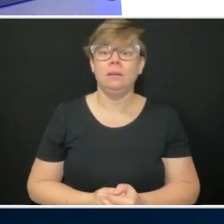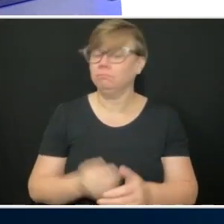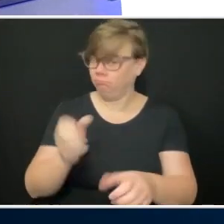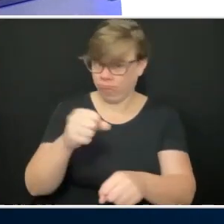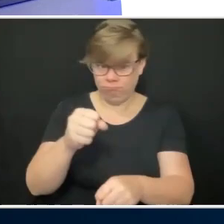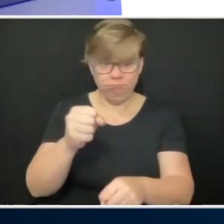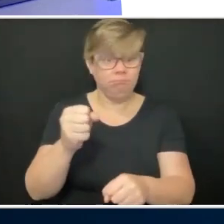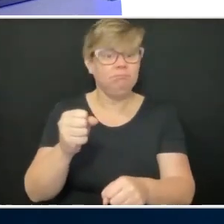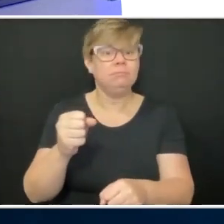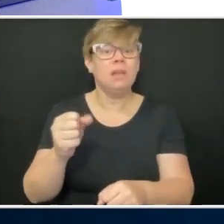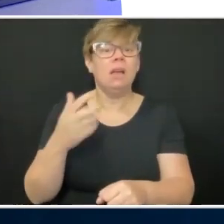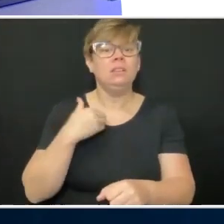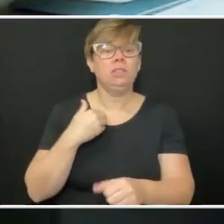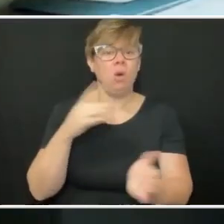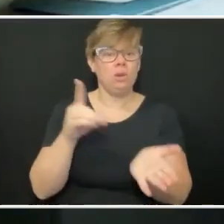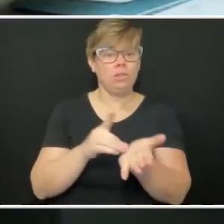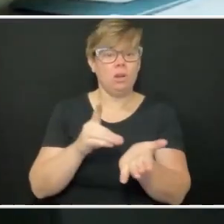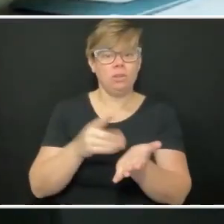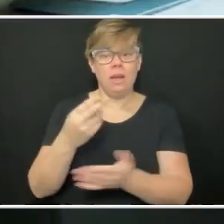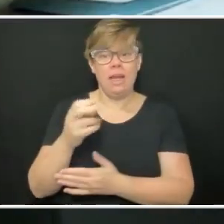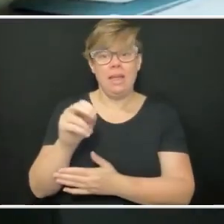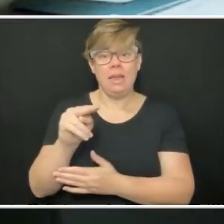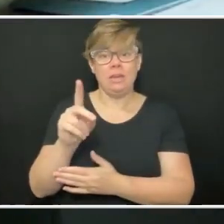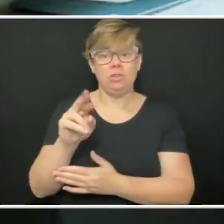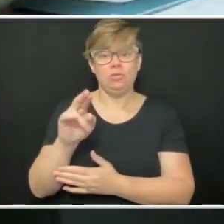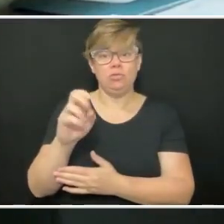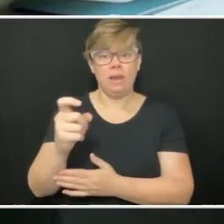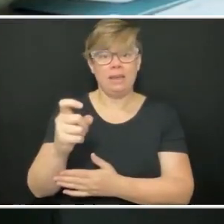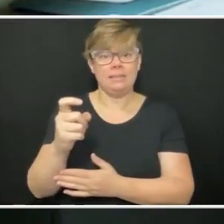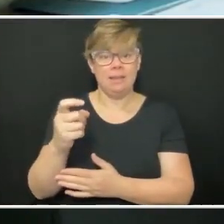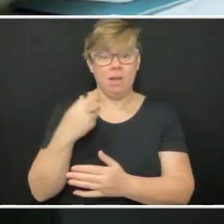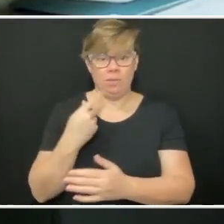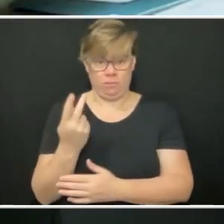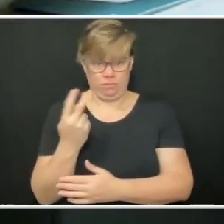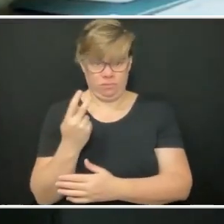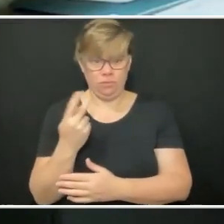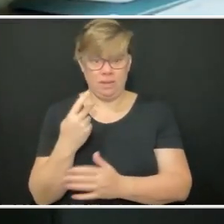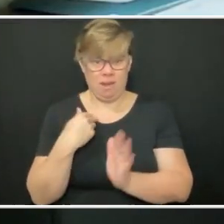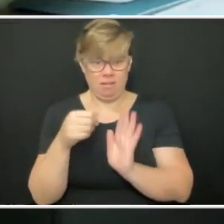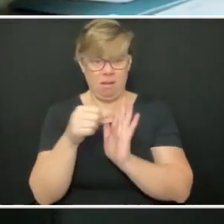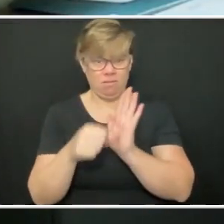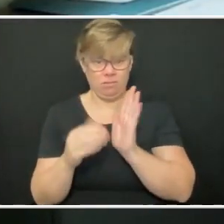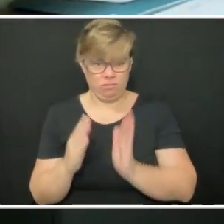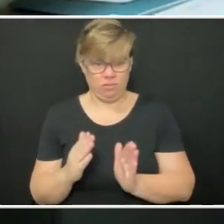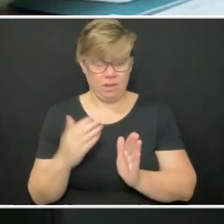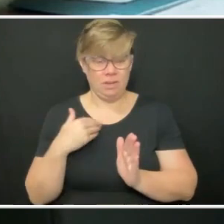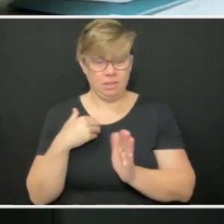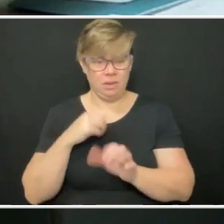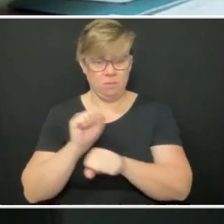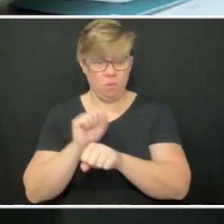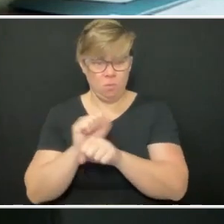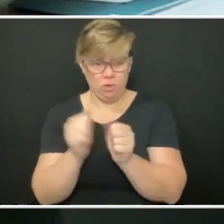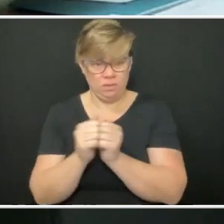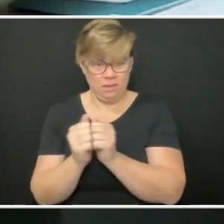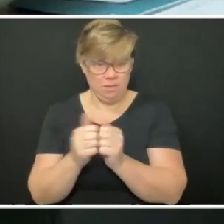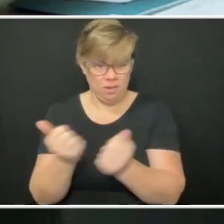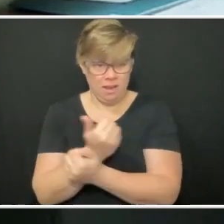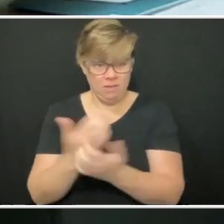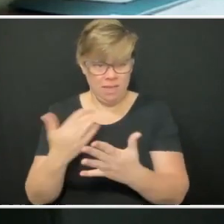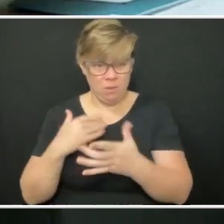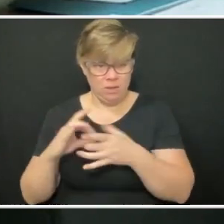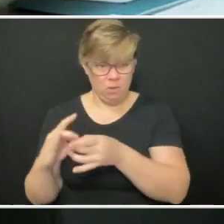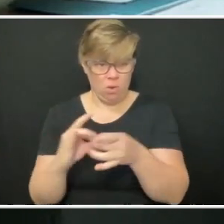Absolutely. So Dr. Hendricks and I were the two transplant surgeons at Children's Mercy. So we kind of work together on everything. We coordinate everything